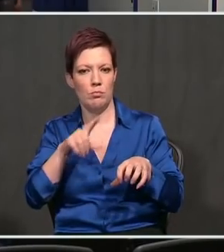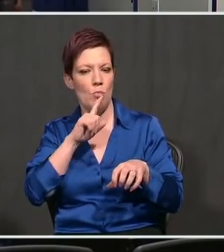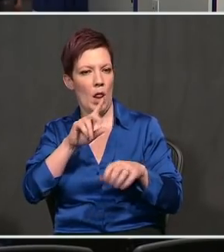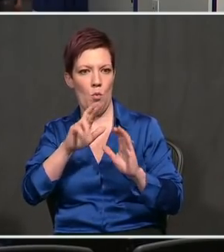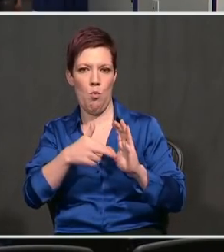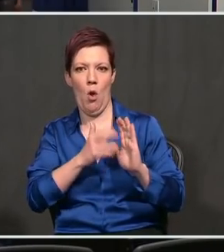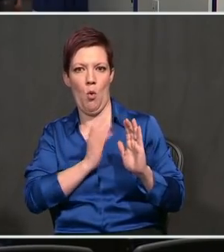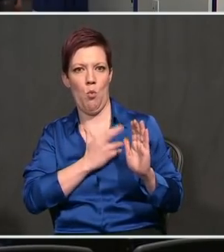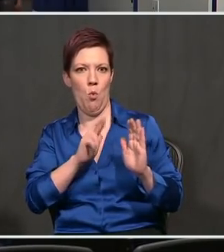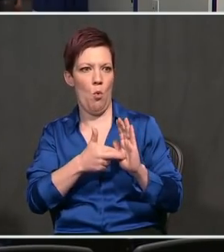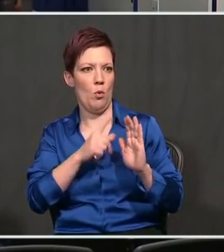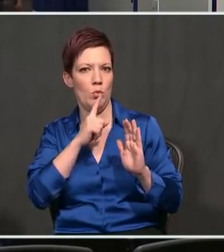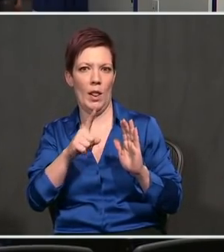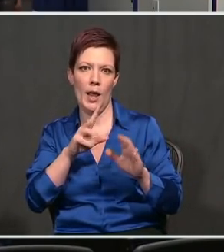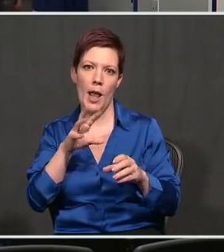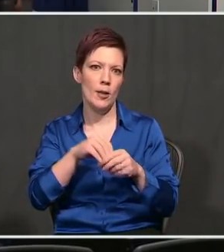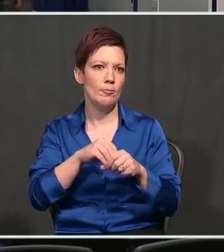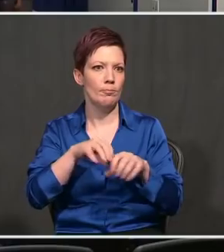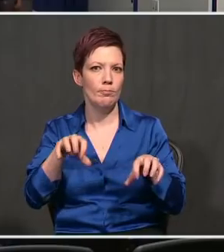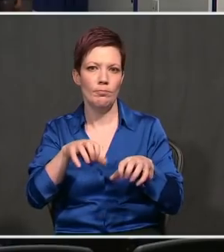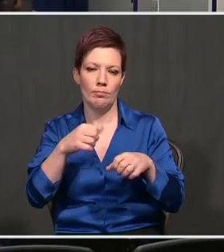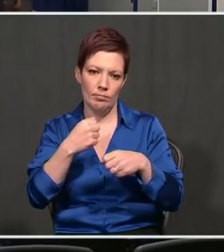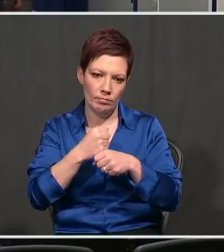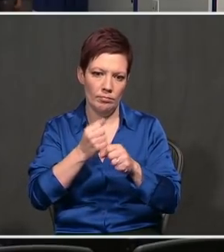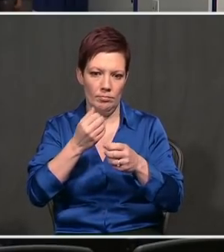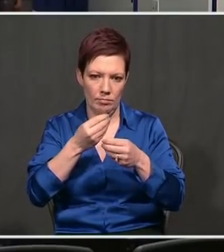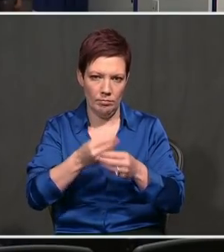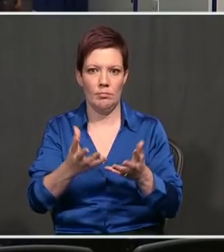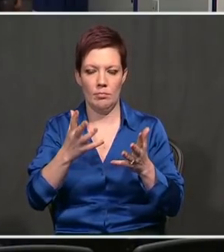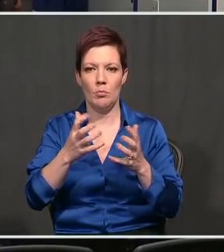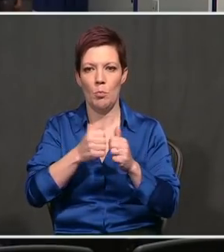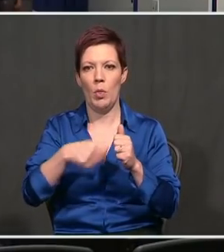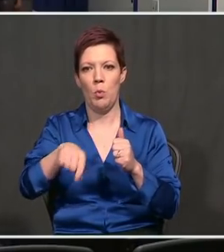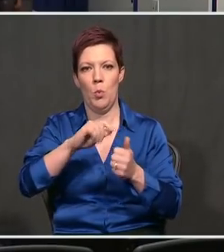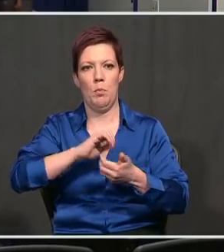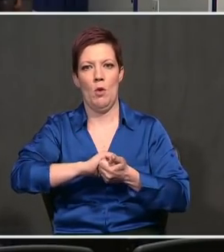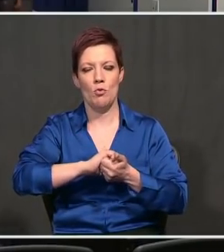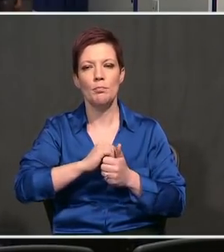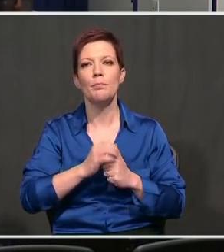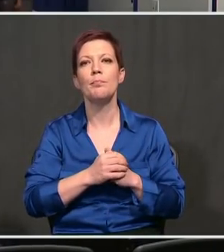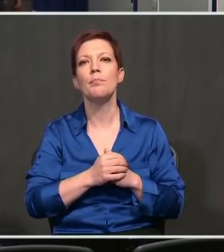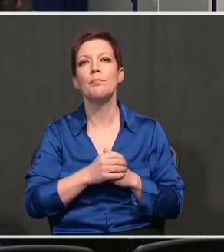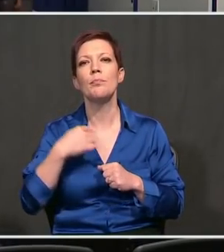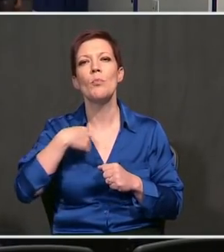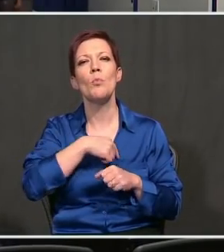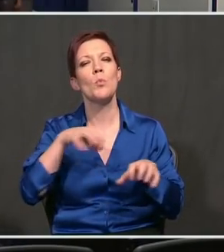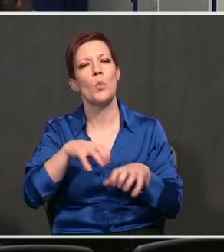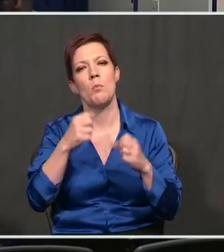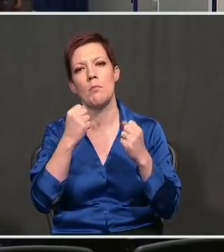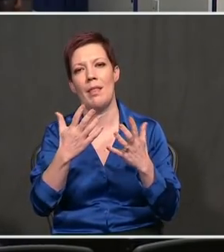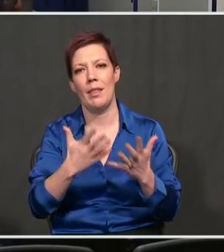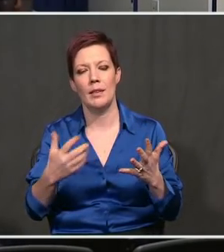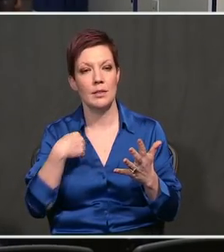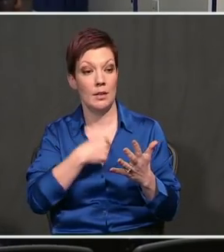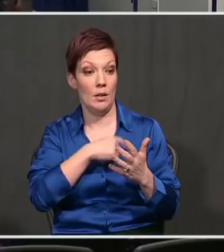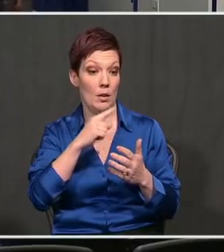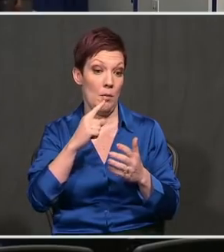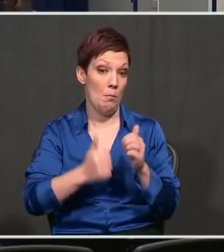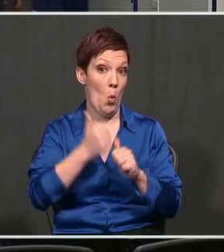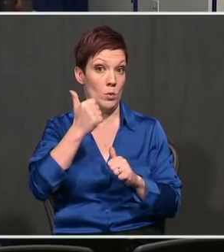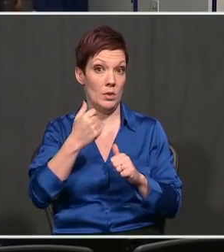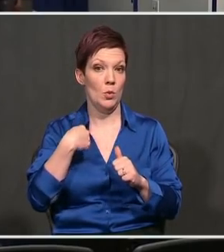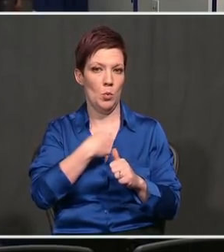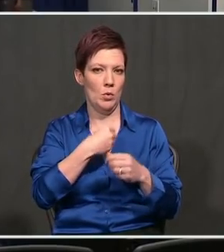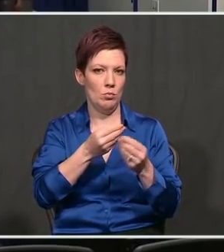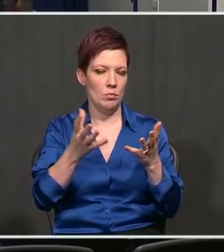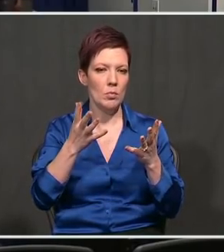those of you who are not familiar with McKesson, we're one of the largest healthcare companies in the world. We are do lots of things. Our primary role is distributing